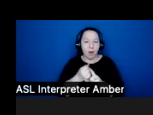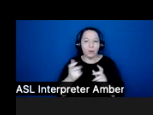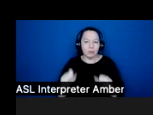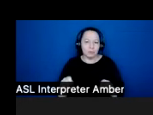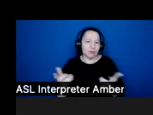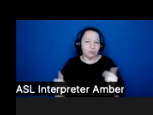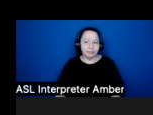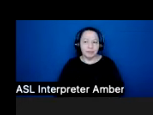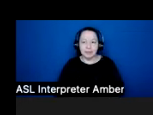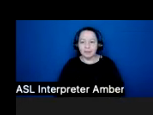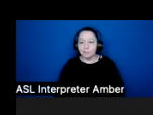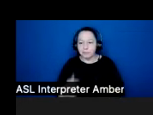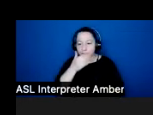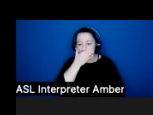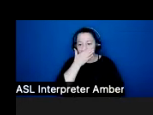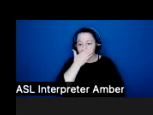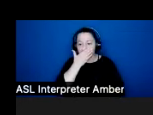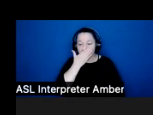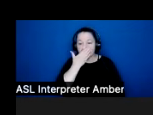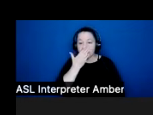scenarios. Okay.